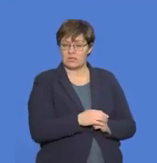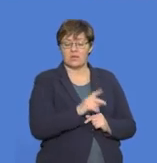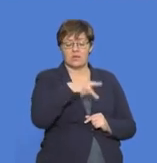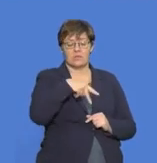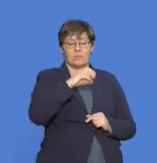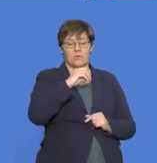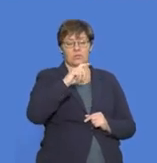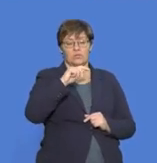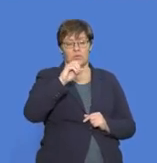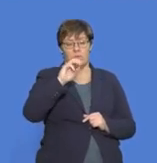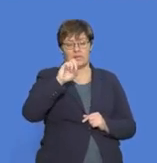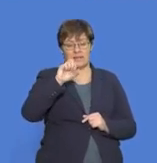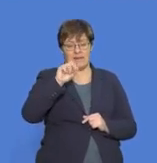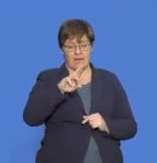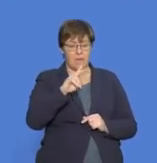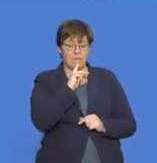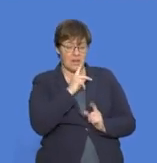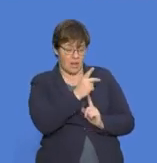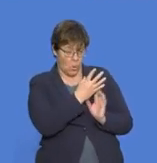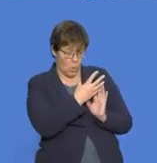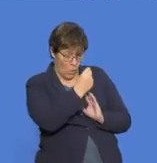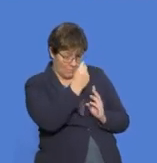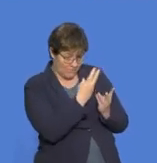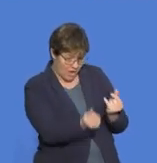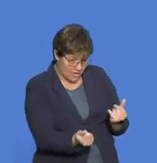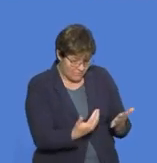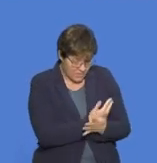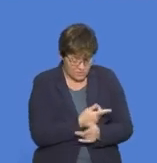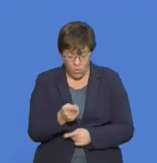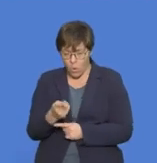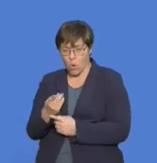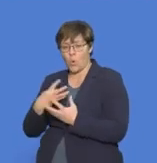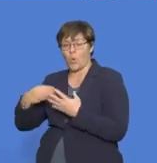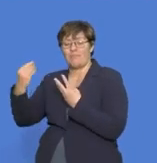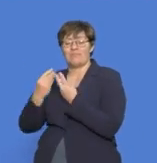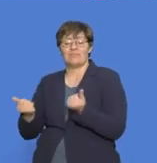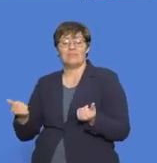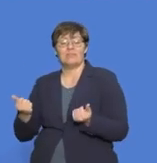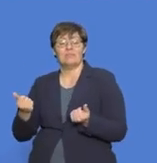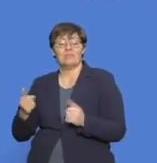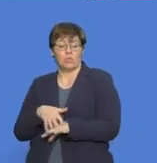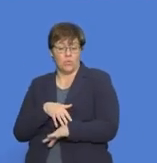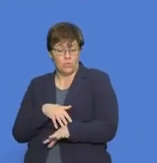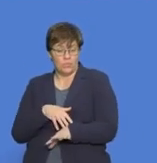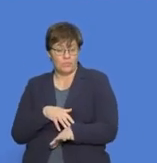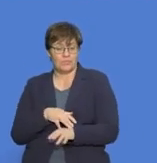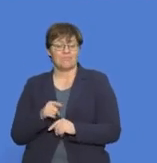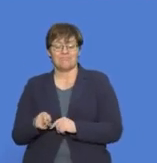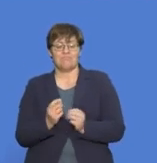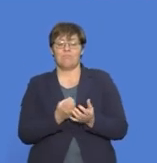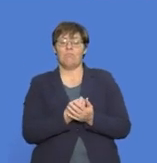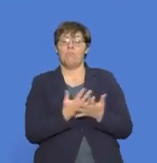pitometer to measure how fast transpiration is occurring. One of the questions that could be asked, what is the